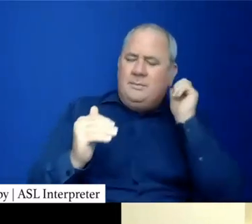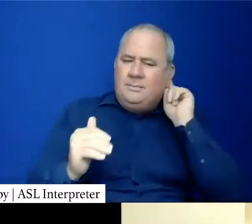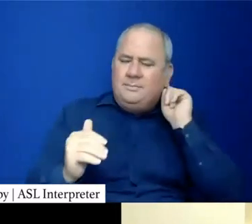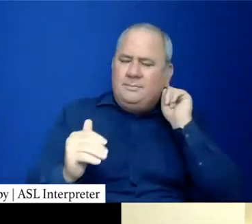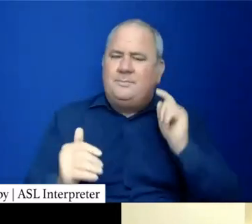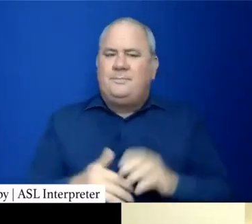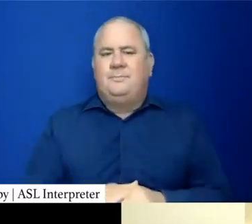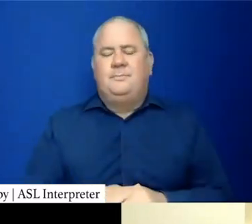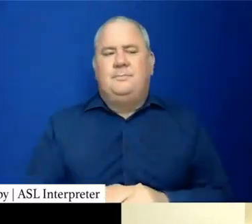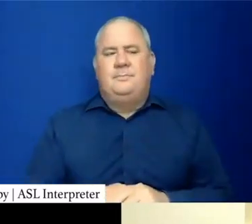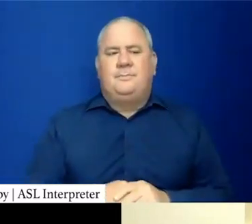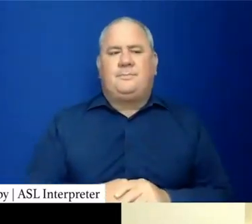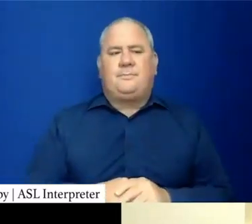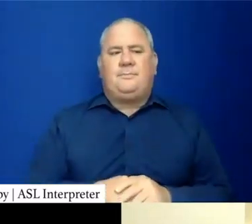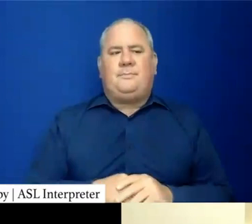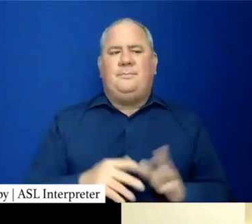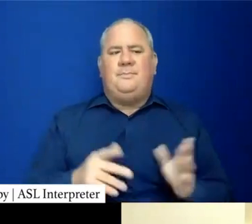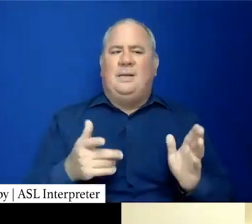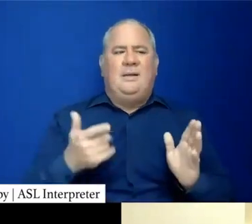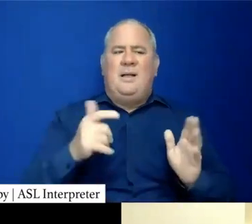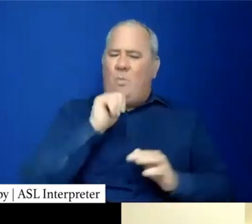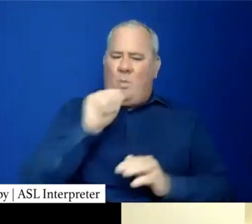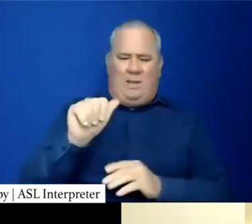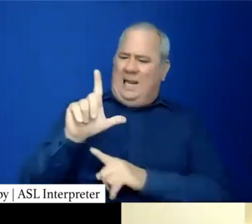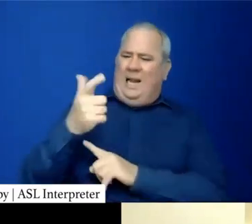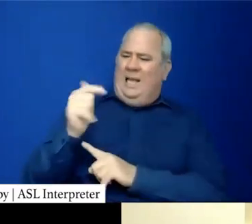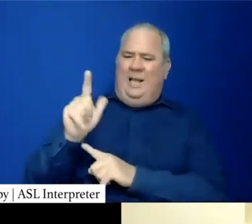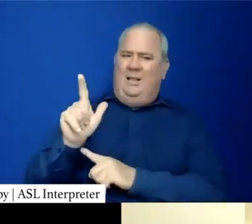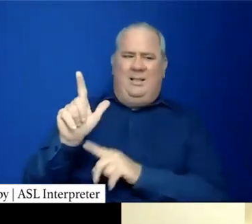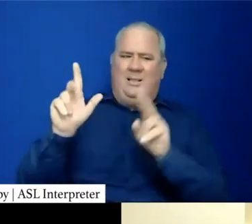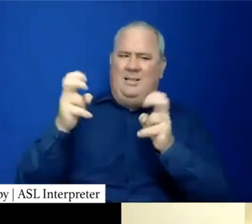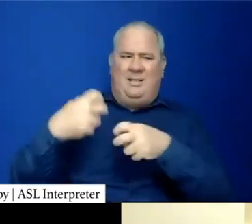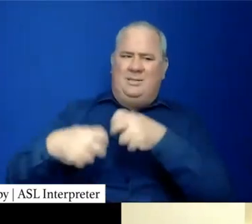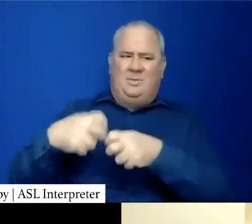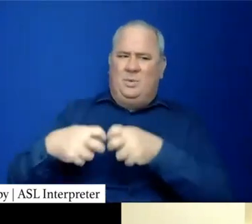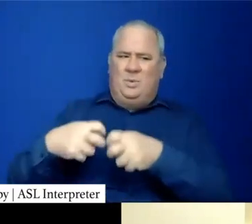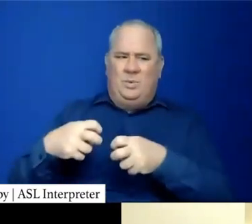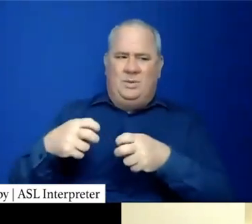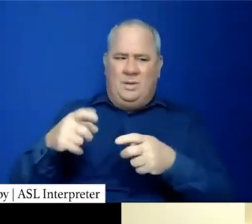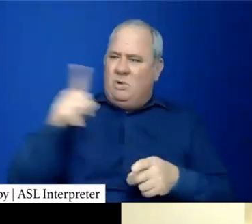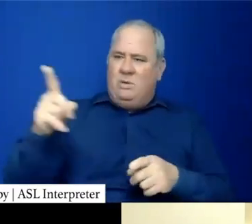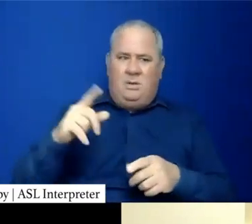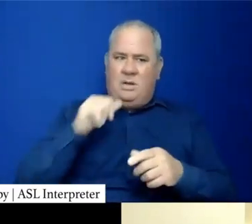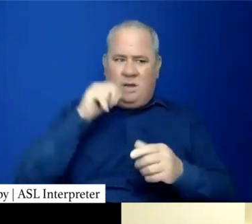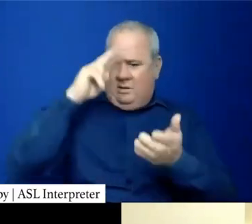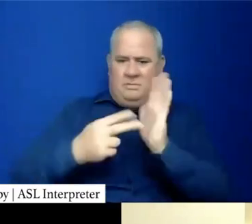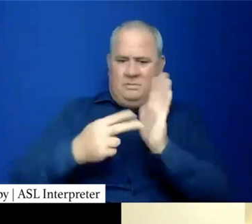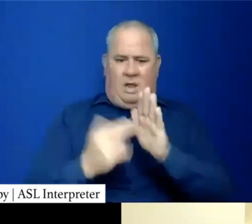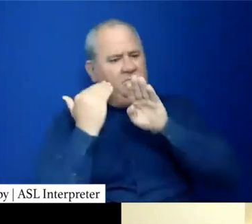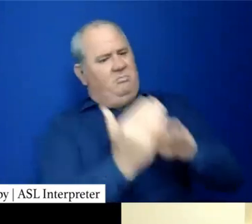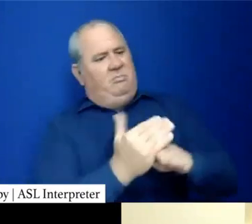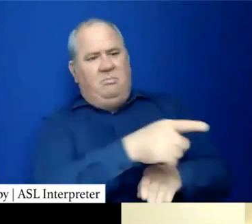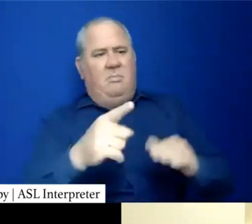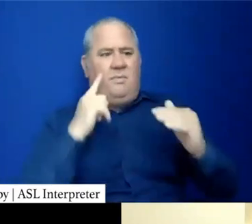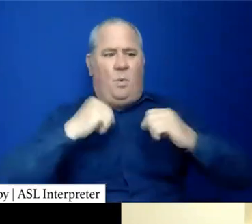And it wasn't a legal issue. Like, it wasn't about being denied legal protections I was entitled to. It was about someone deciding